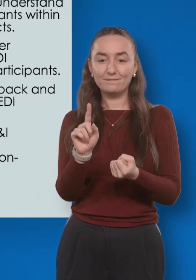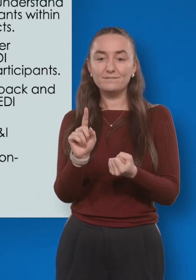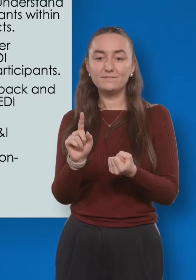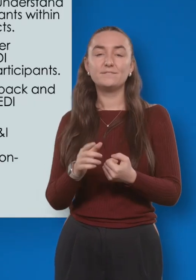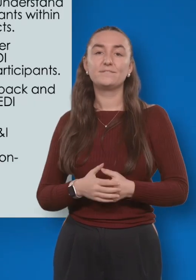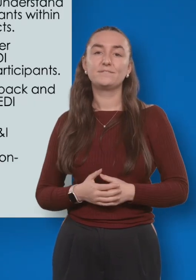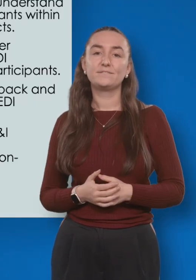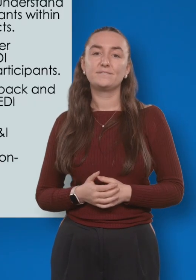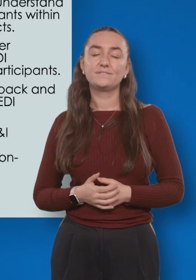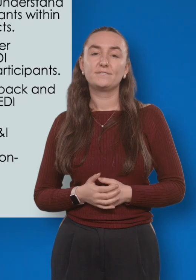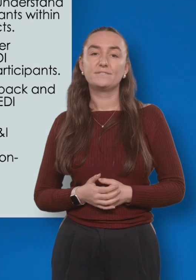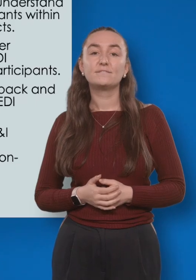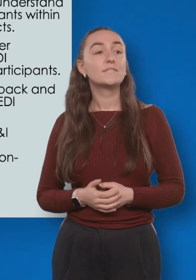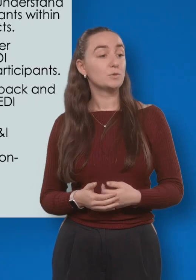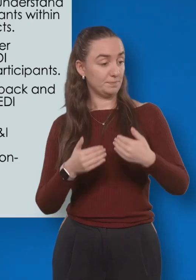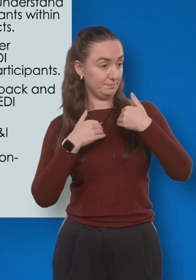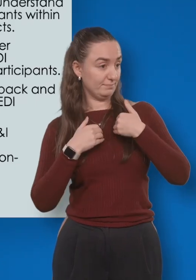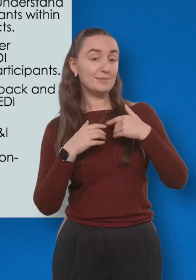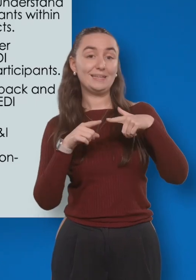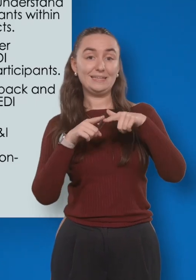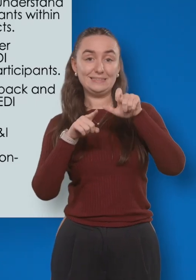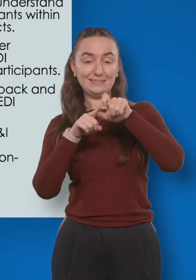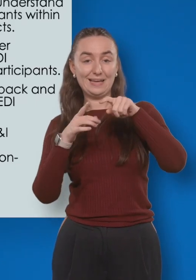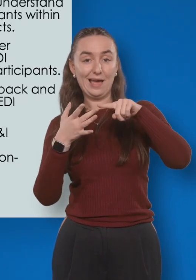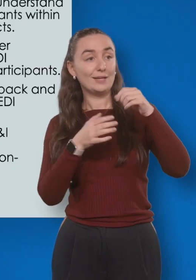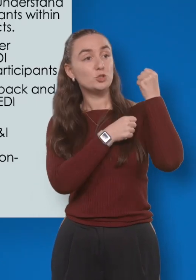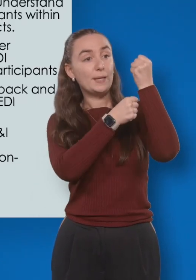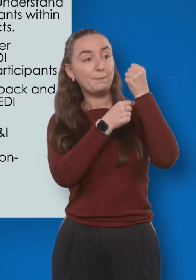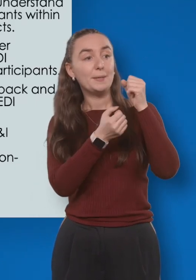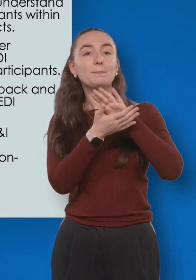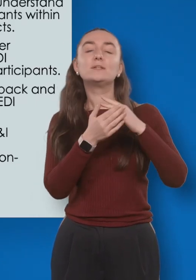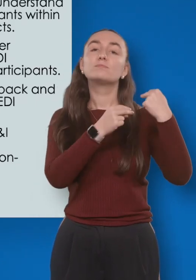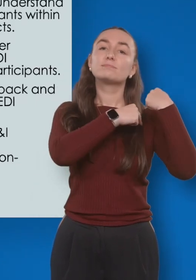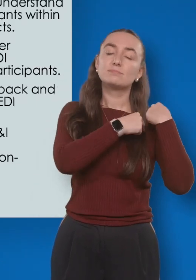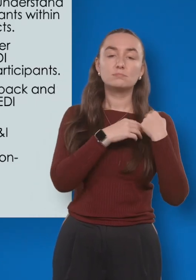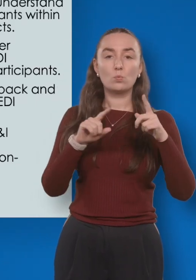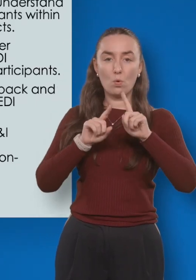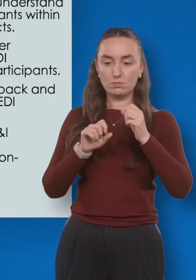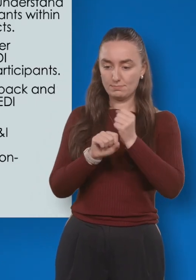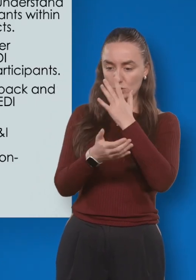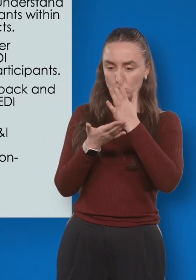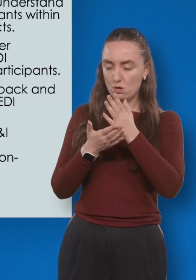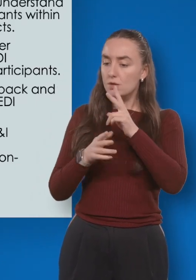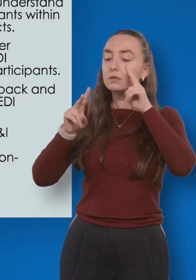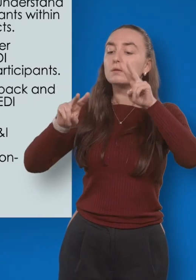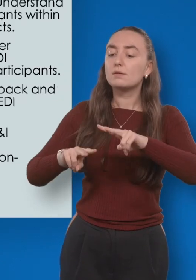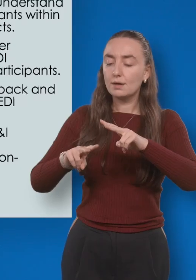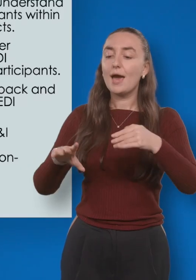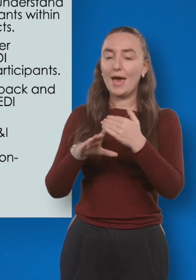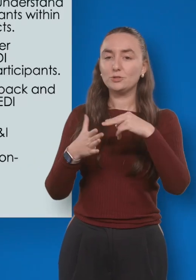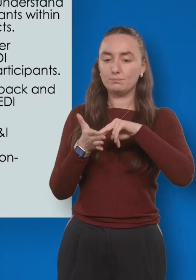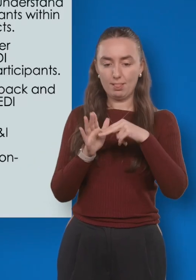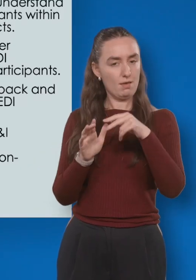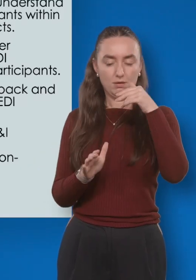have myself as the EDI champion. So my responsibility is to oversee the implementation of our action plan and review